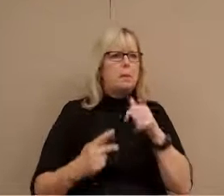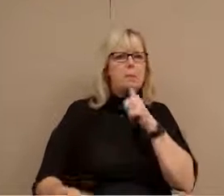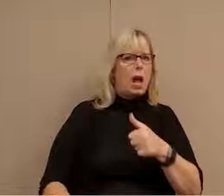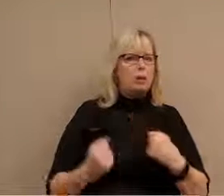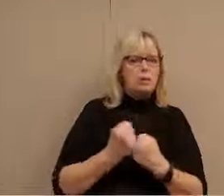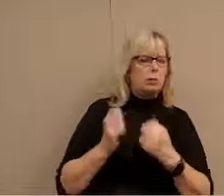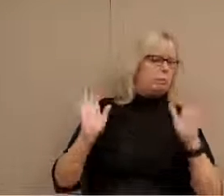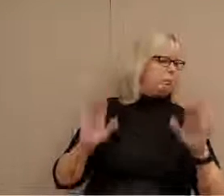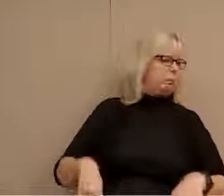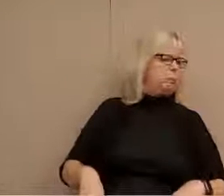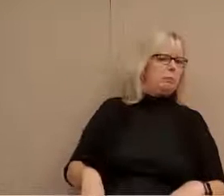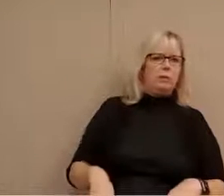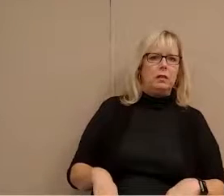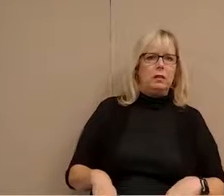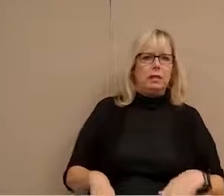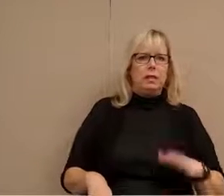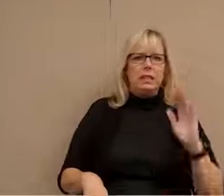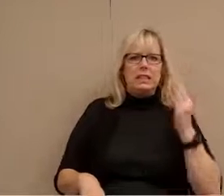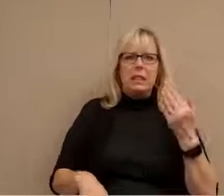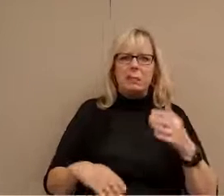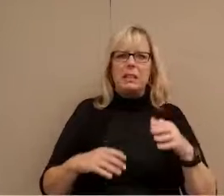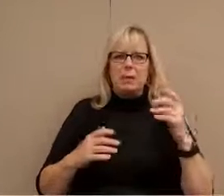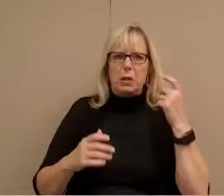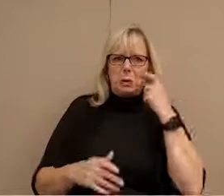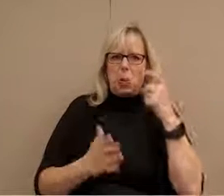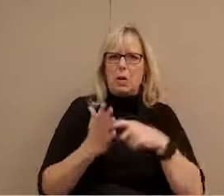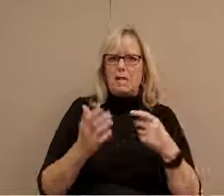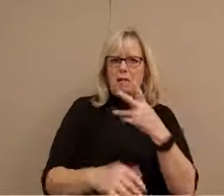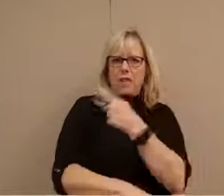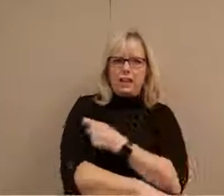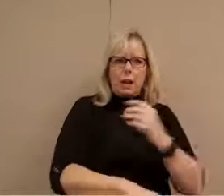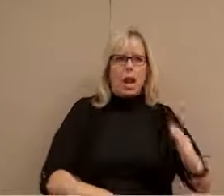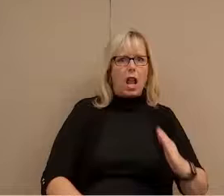to be sort of could be plateauing, and